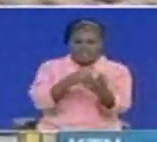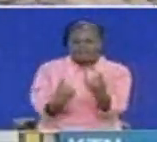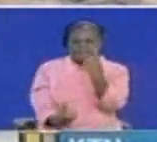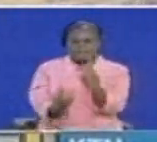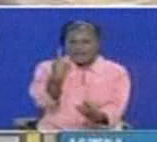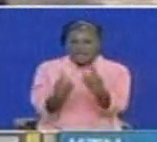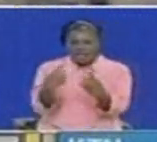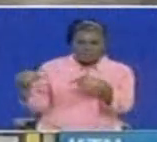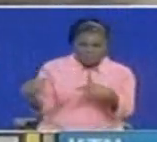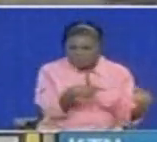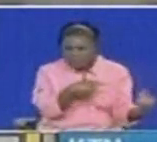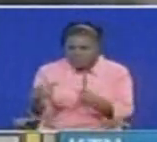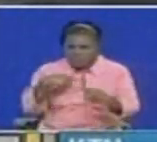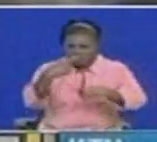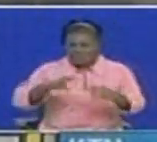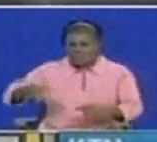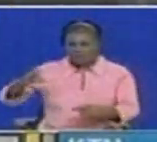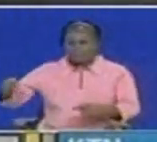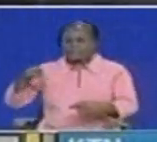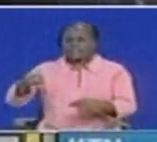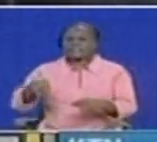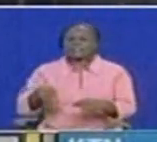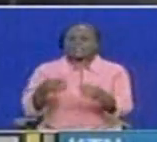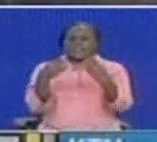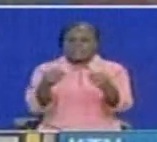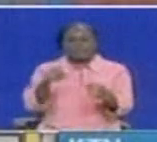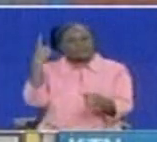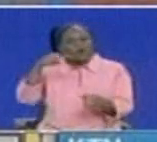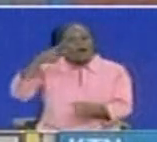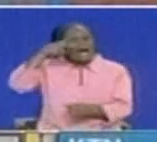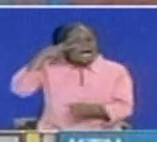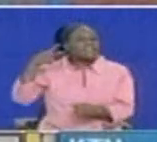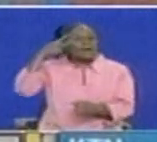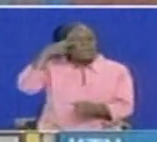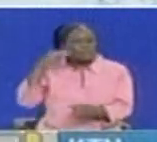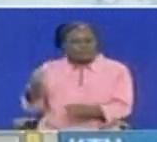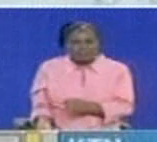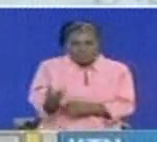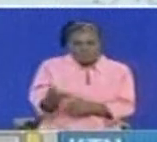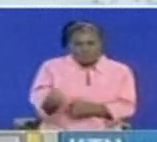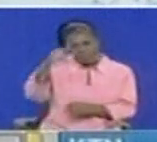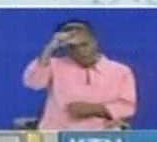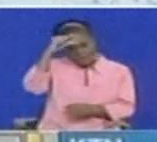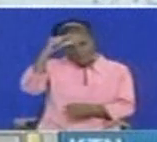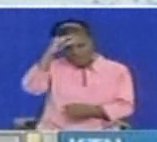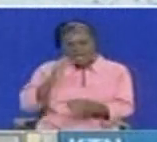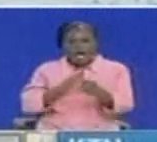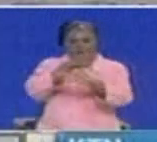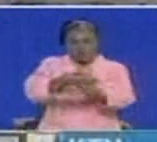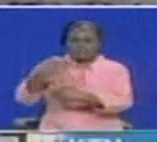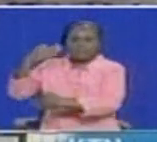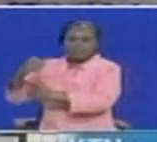firefighting that has kept the county government busy there makes it simpler for the Al-Shabaab to hit at the government and melt away across